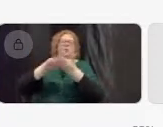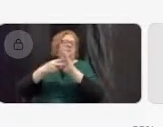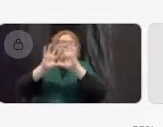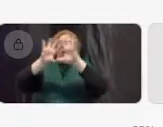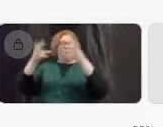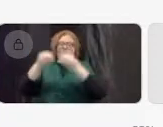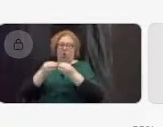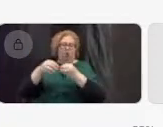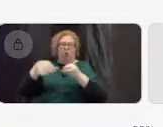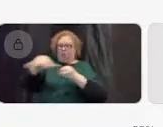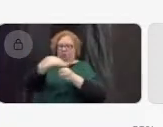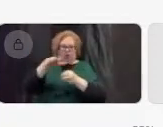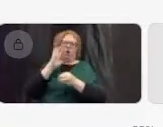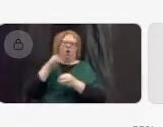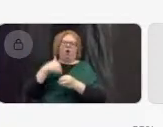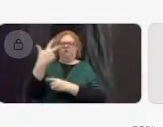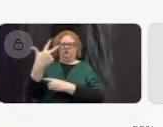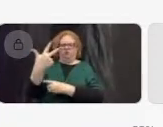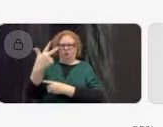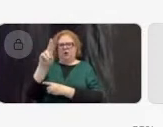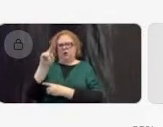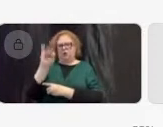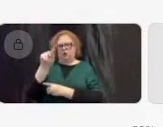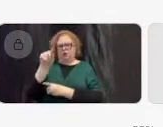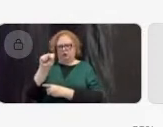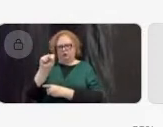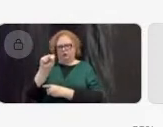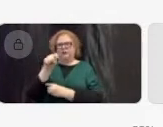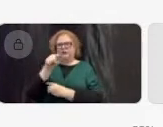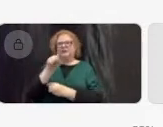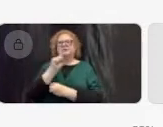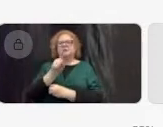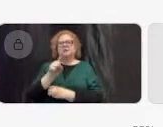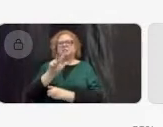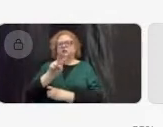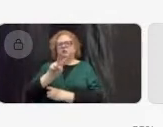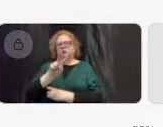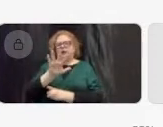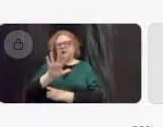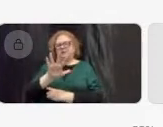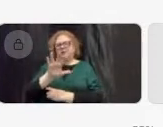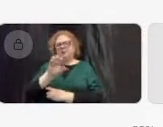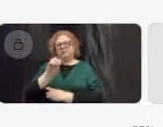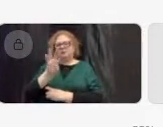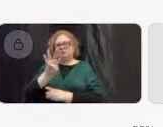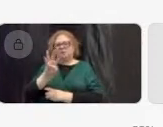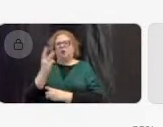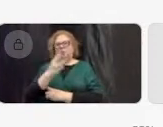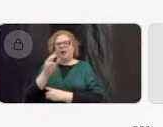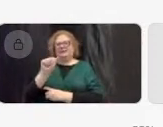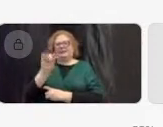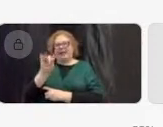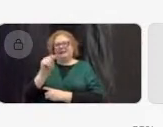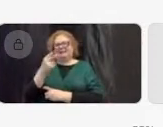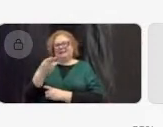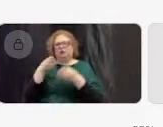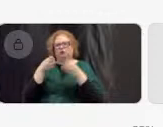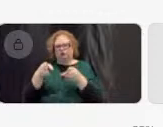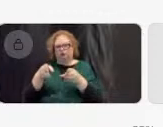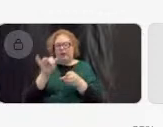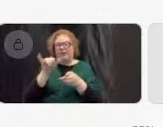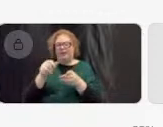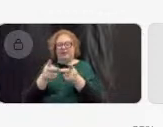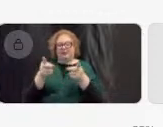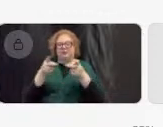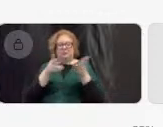is zoned R3 and located at 2504 West 18th Street. The site plan indicates